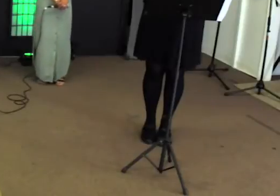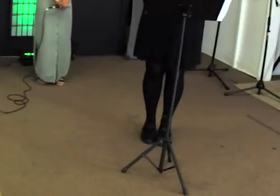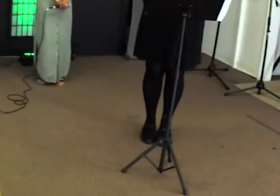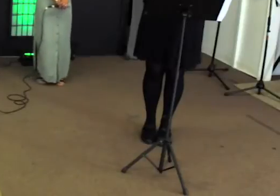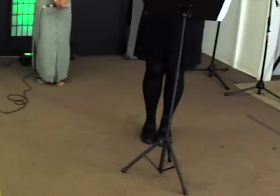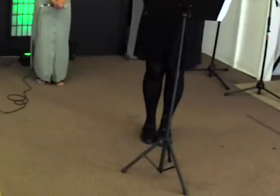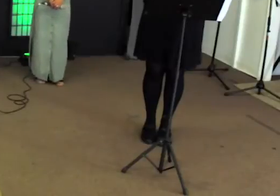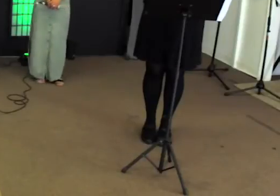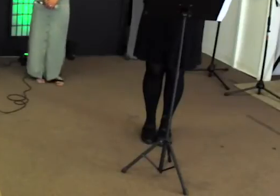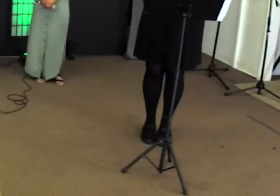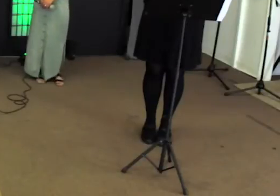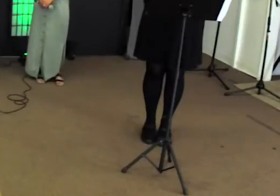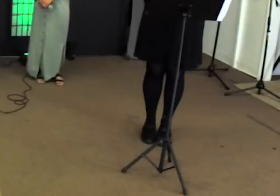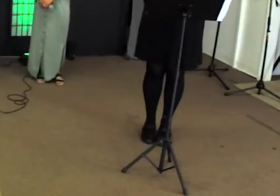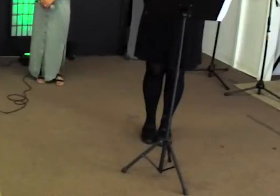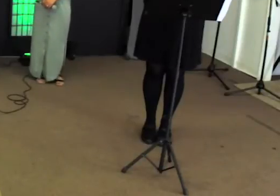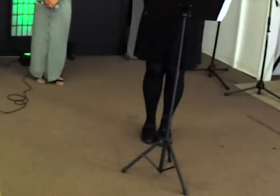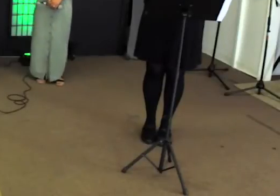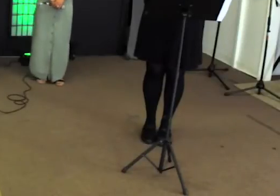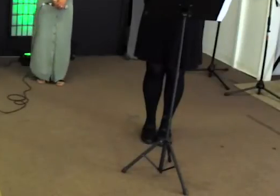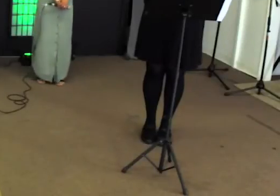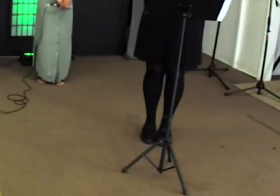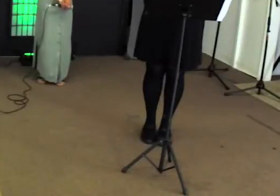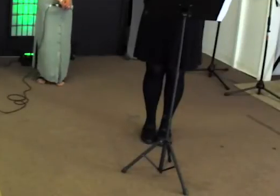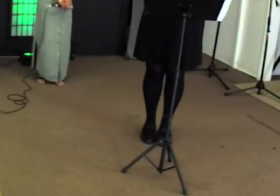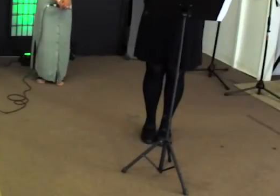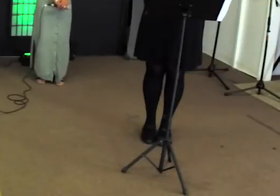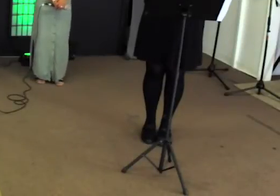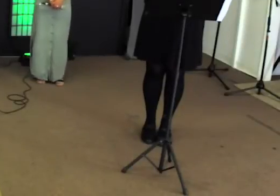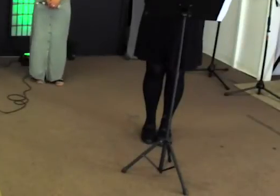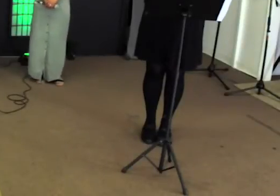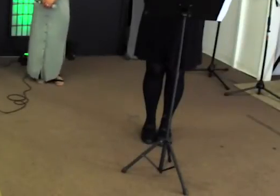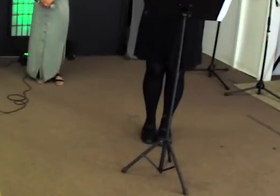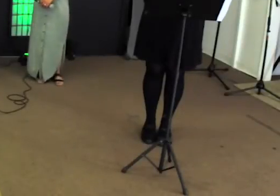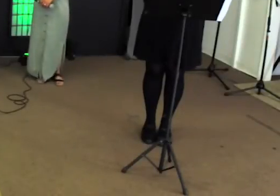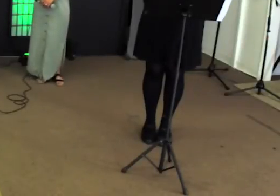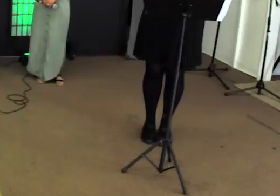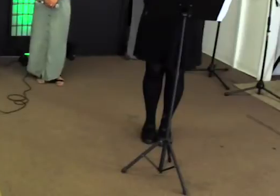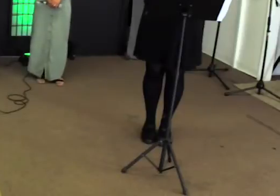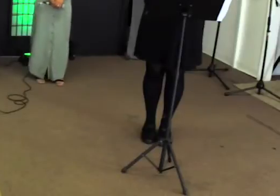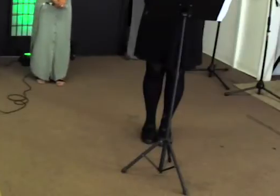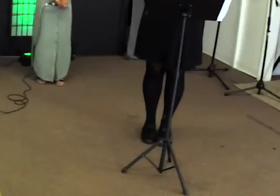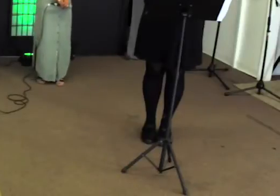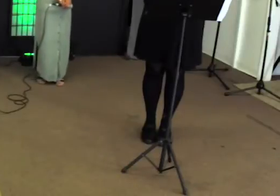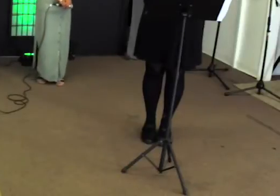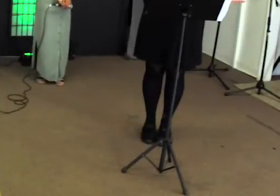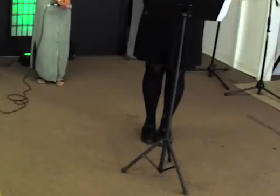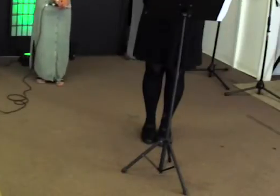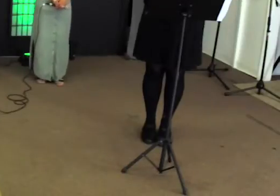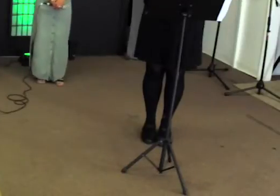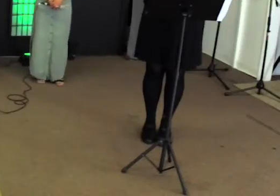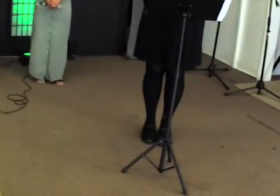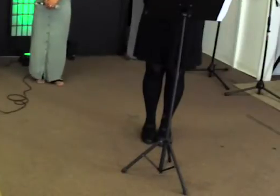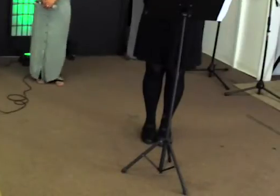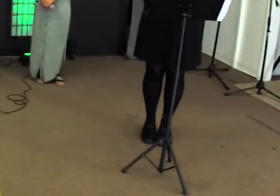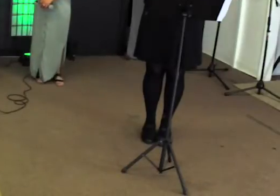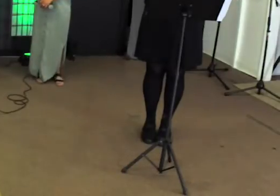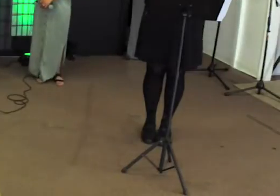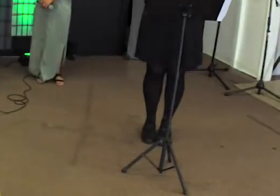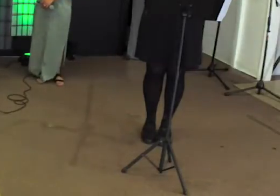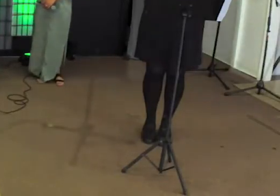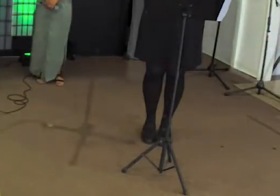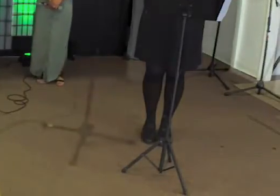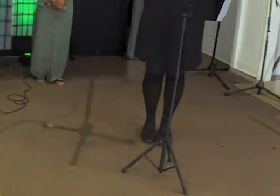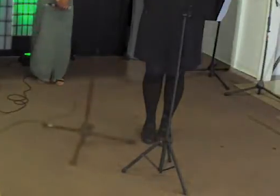many, and we pray for all the mothers as they've been such a blessing to all of us. And we praise you and thank you in Jesus'